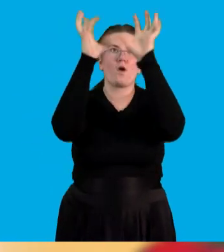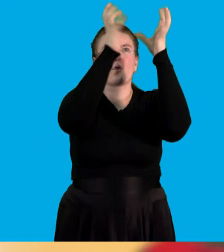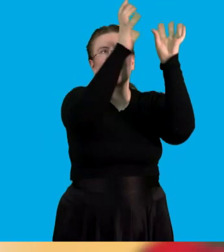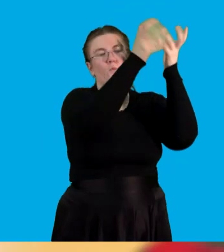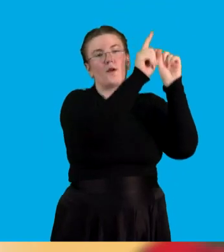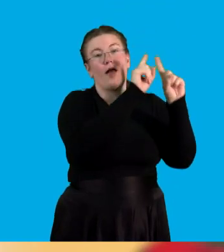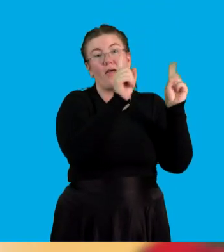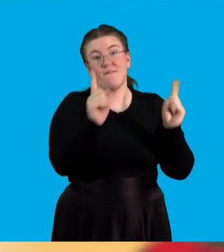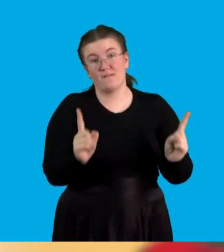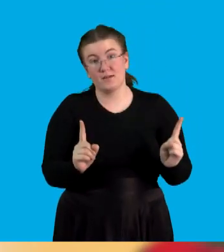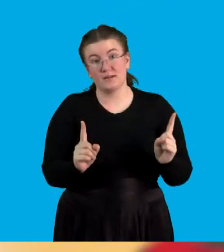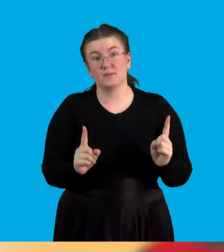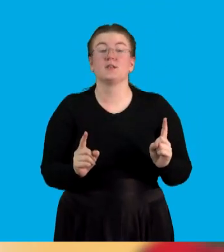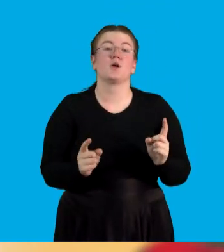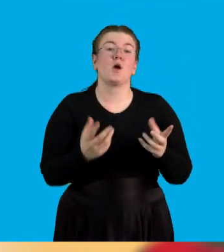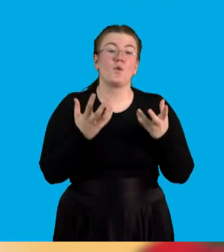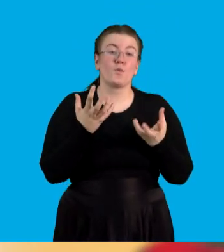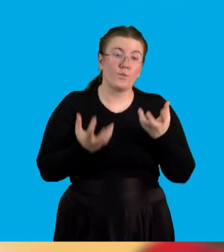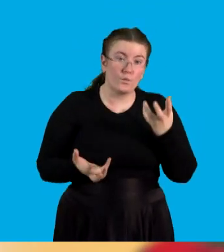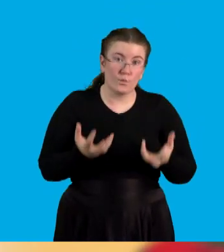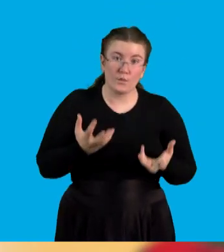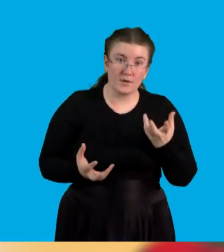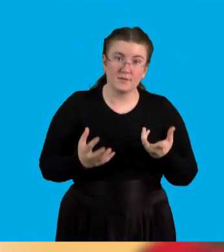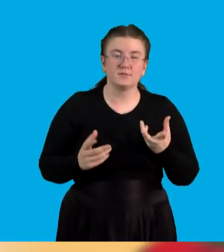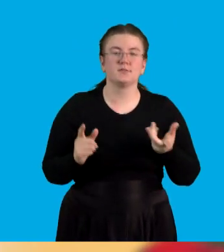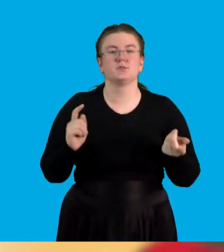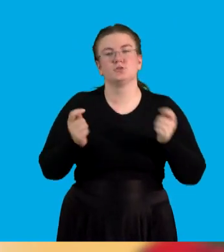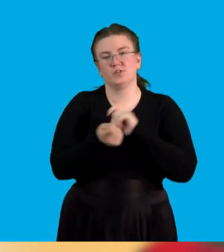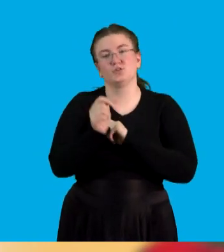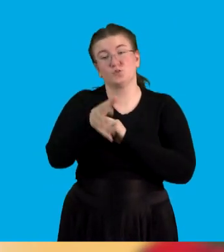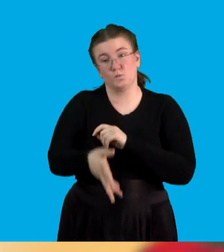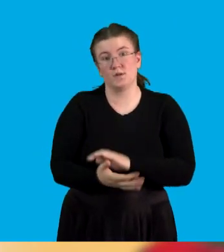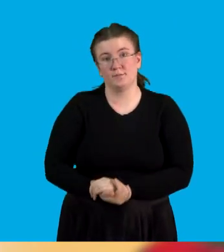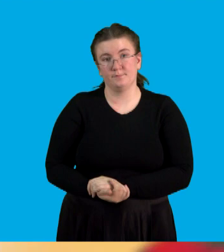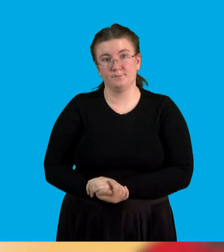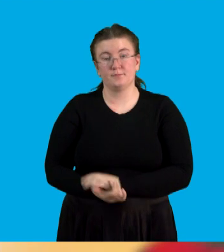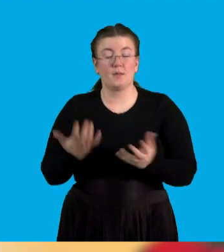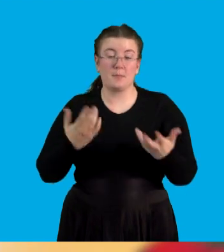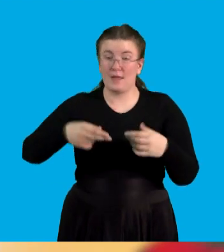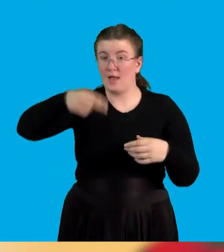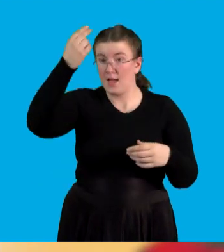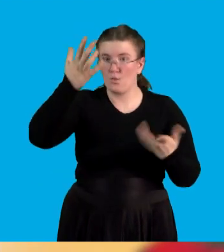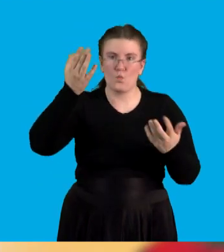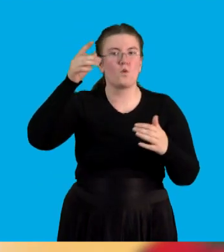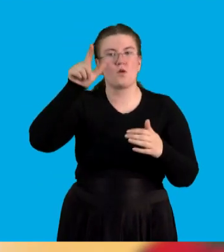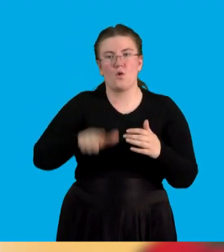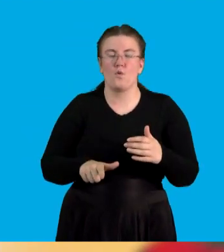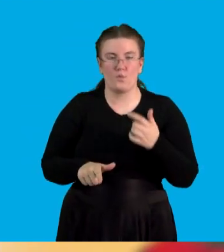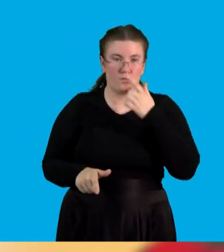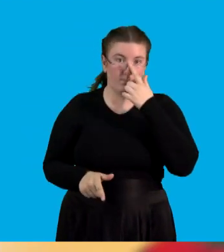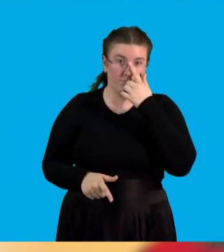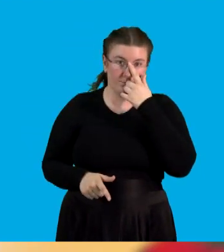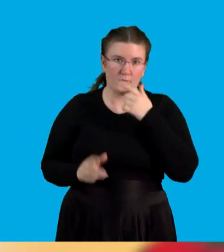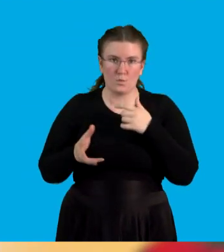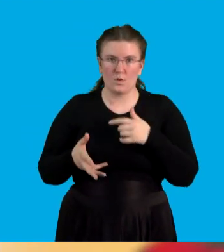different gravitational acceleration, then the weight of that object in that planet is going to be different. It can either be higher or it